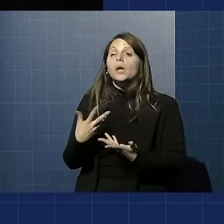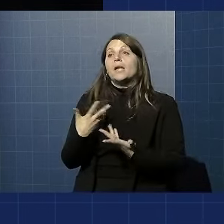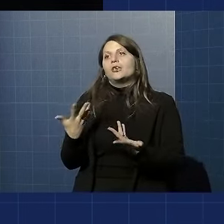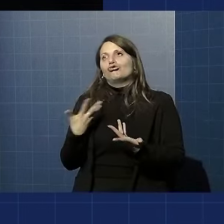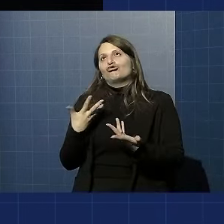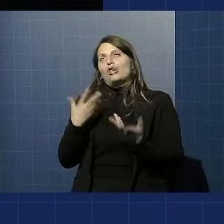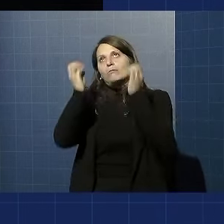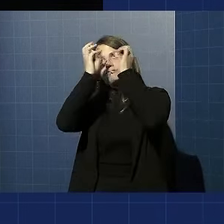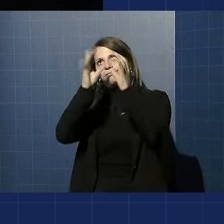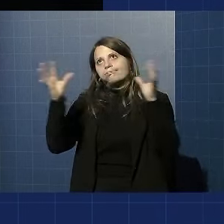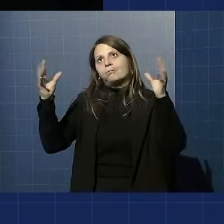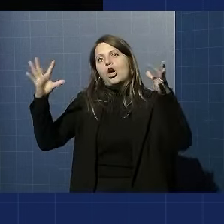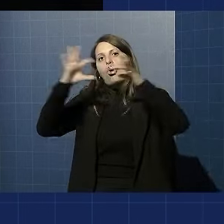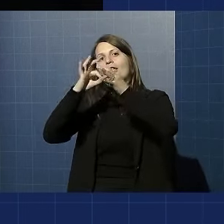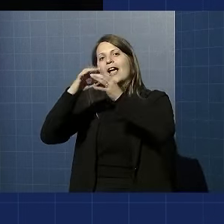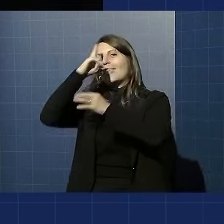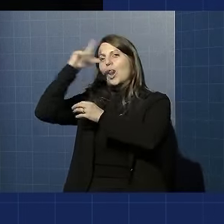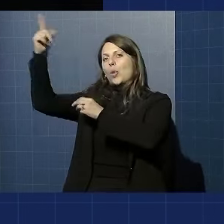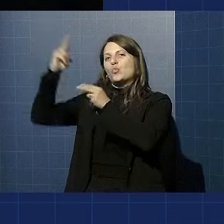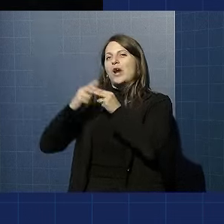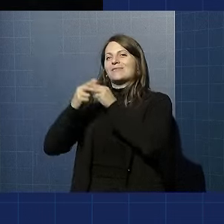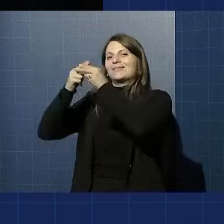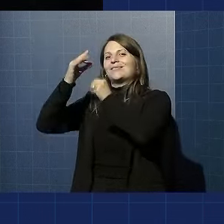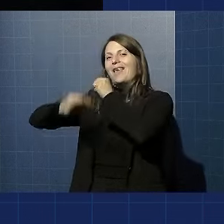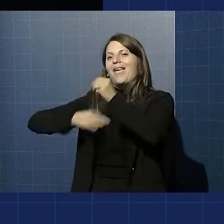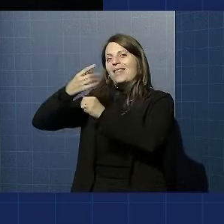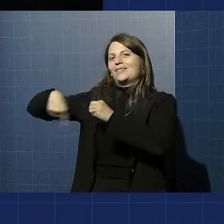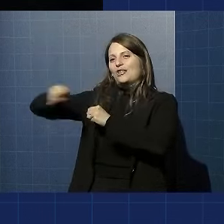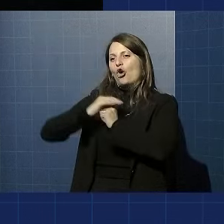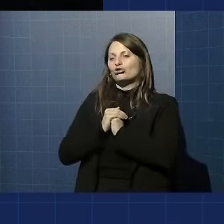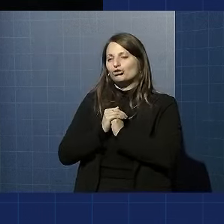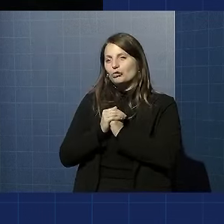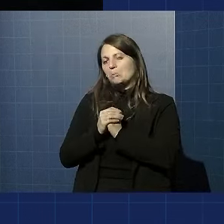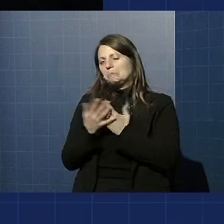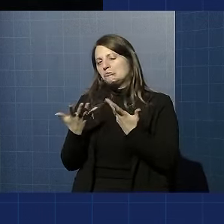riguarda il nostro satellite. Invece, quando pensi che saremo pronti per andare